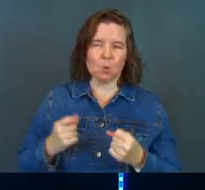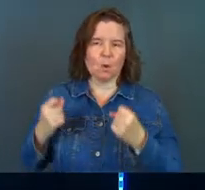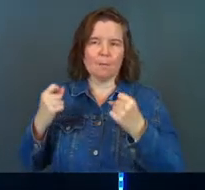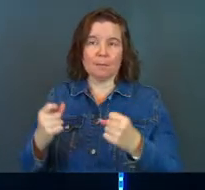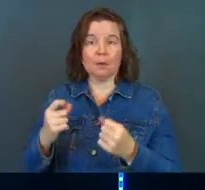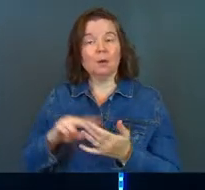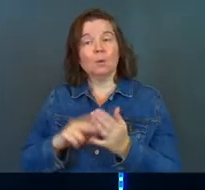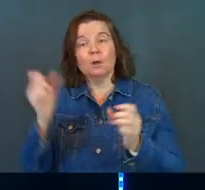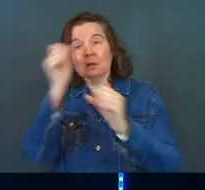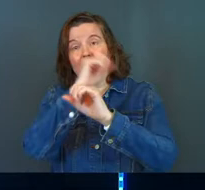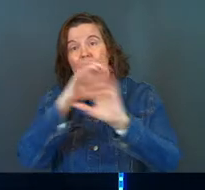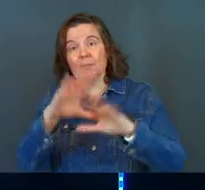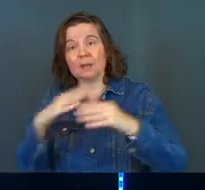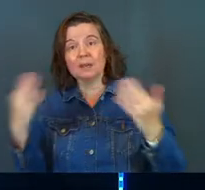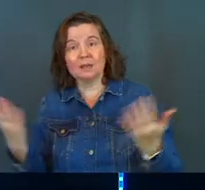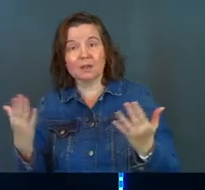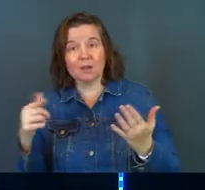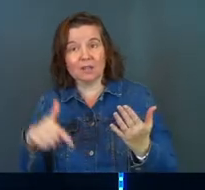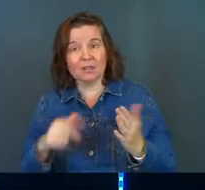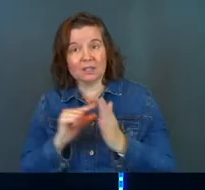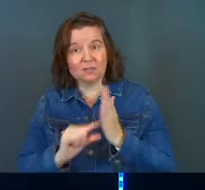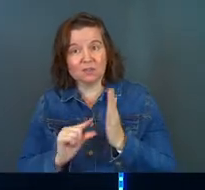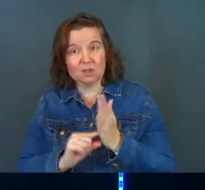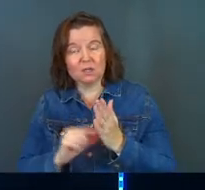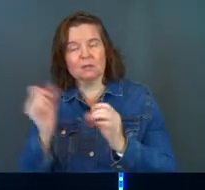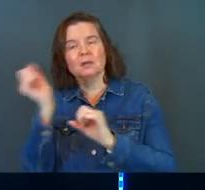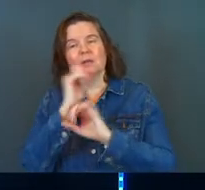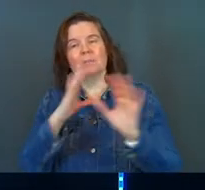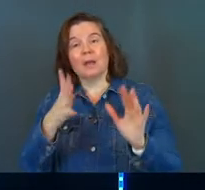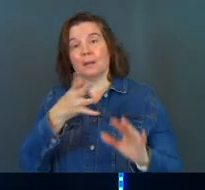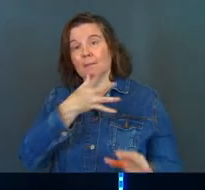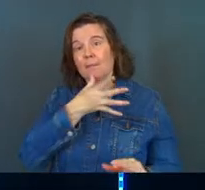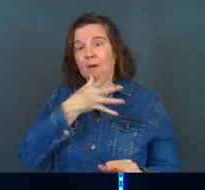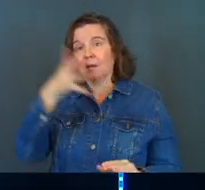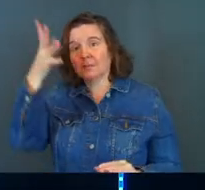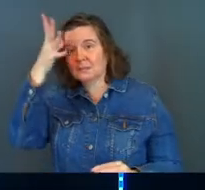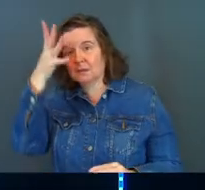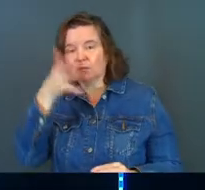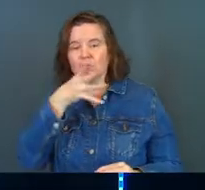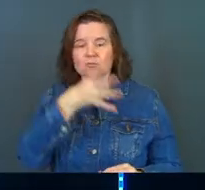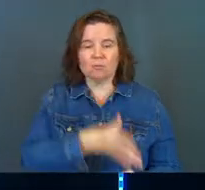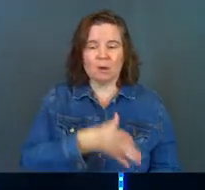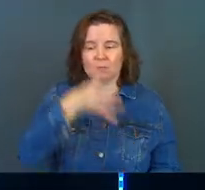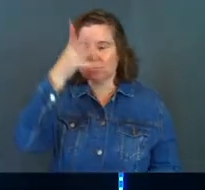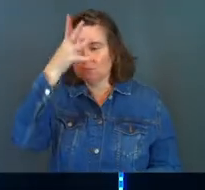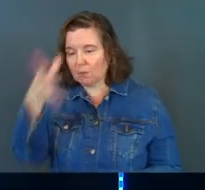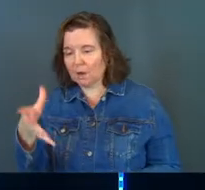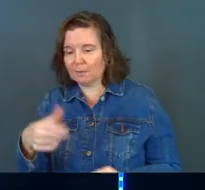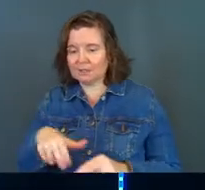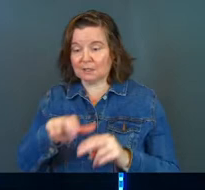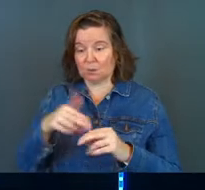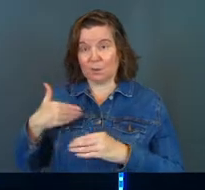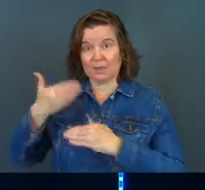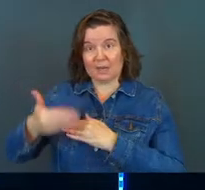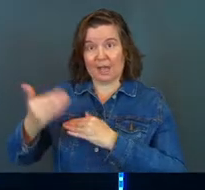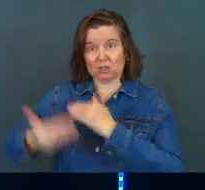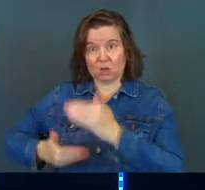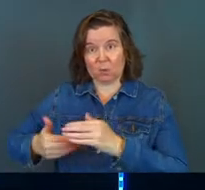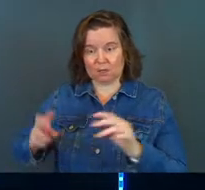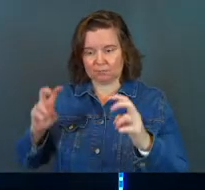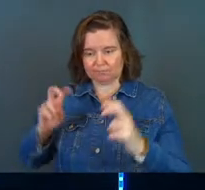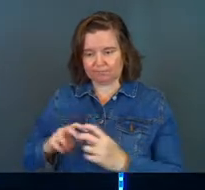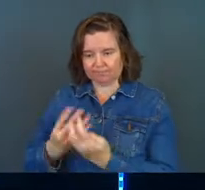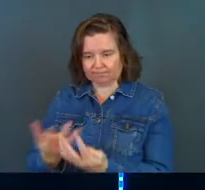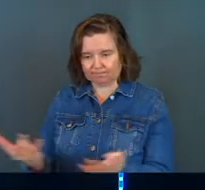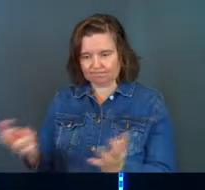power. So what it imagines here in this particular verse is it imagines moms and dads and grandmas and grandpas are sitting down with the next generation and saying, let